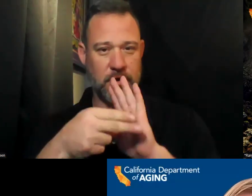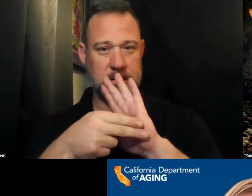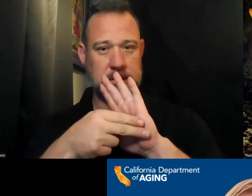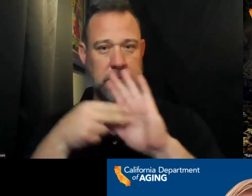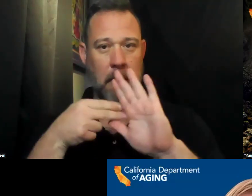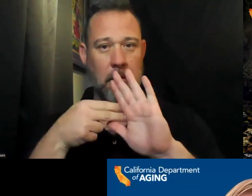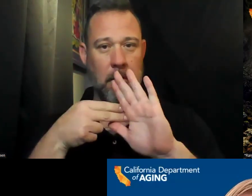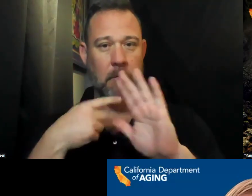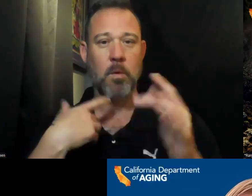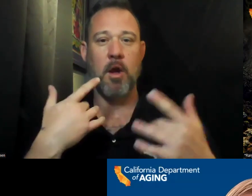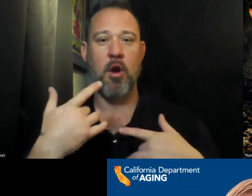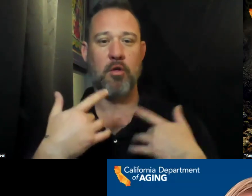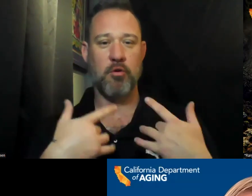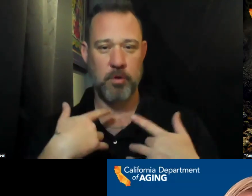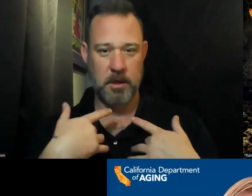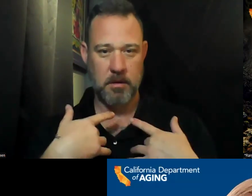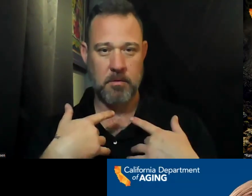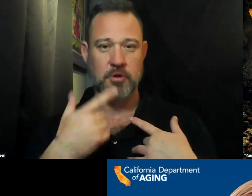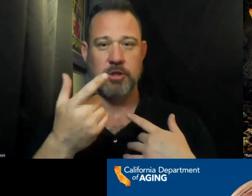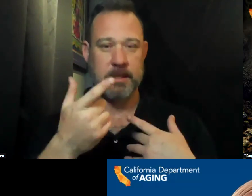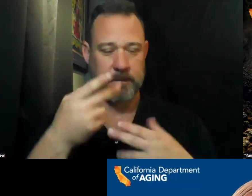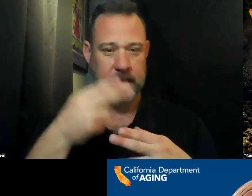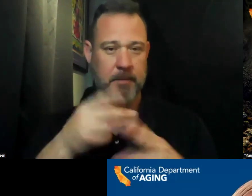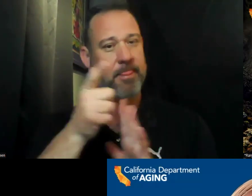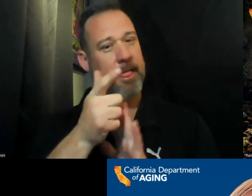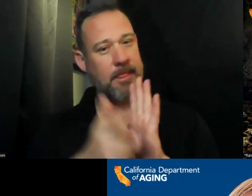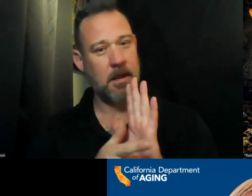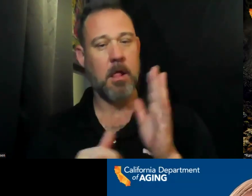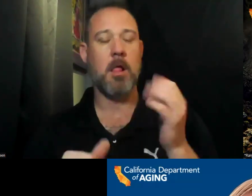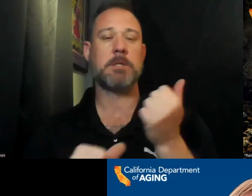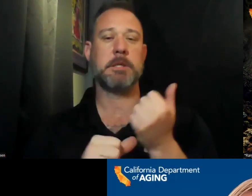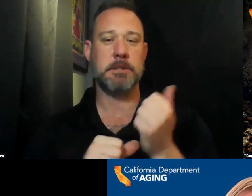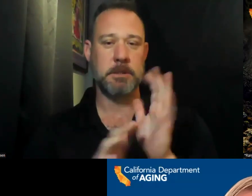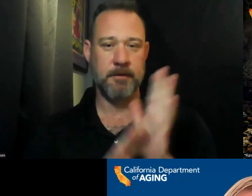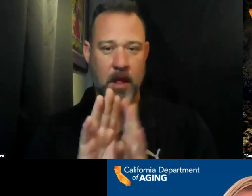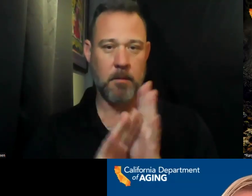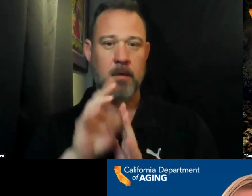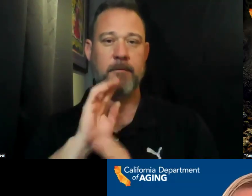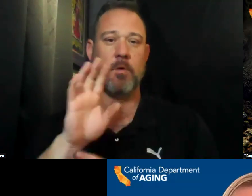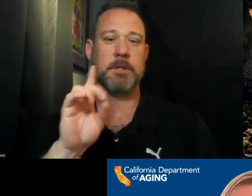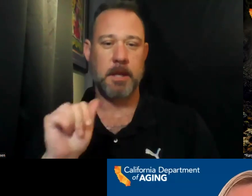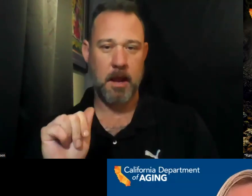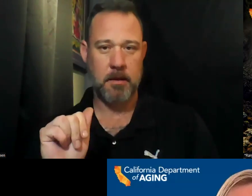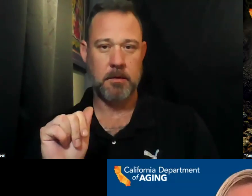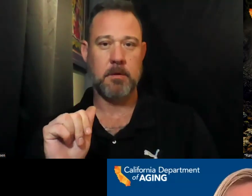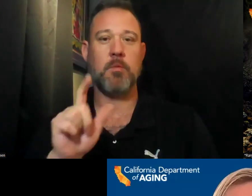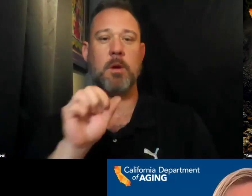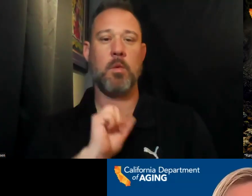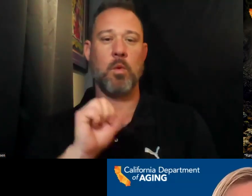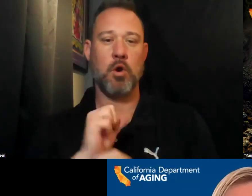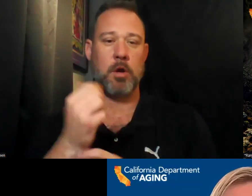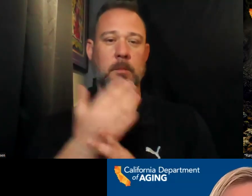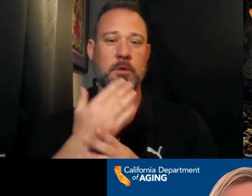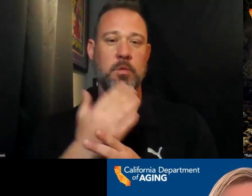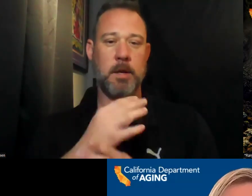just thrilled that she has been named the Legal Assistance Developer for the Department of Aging, and she'll be working between our